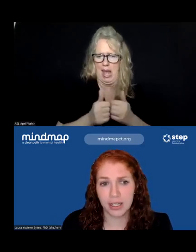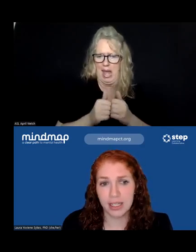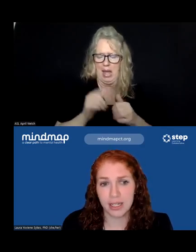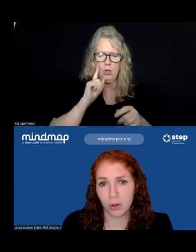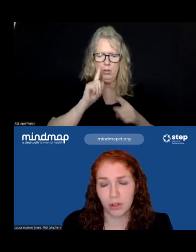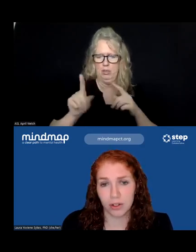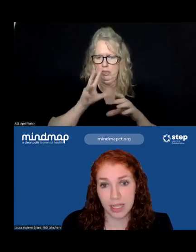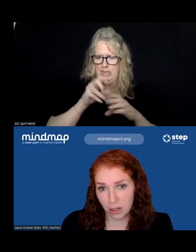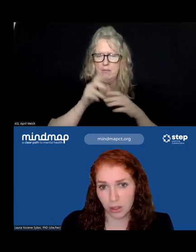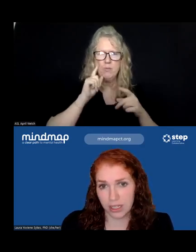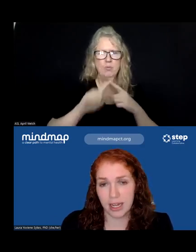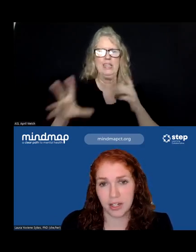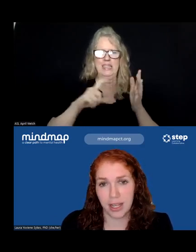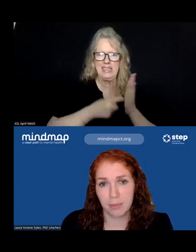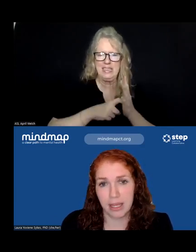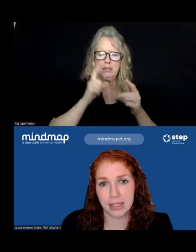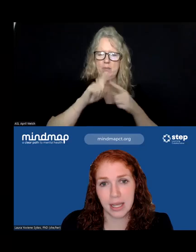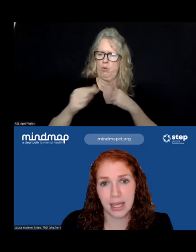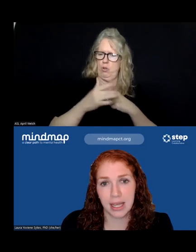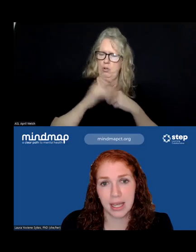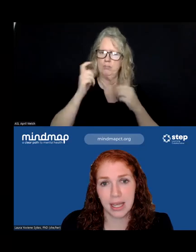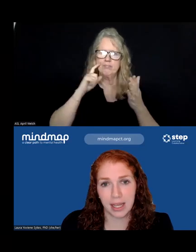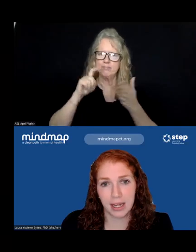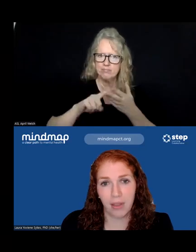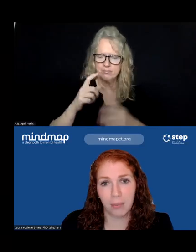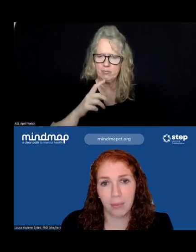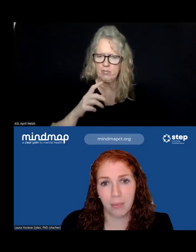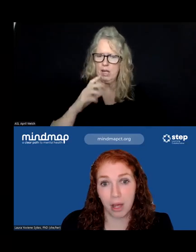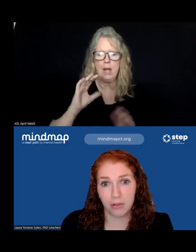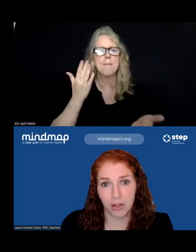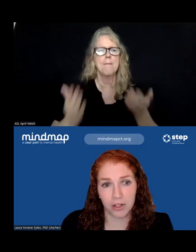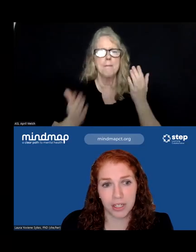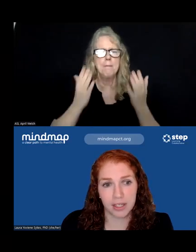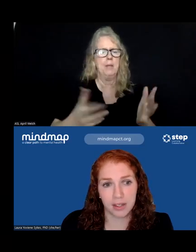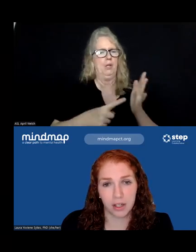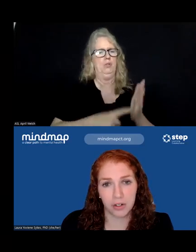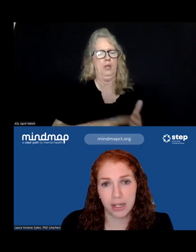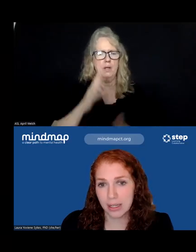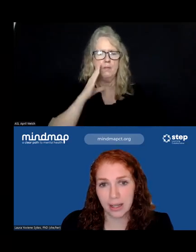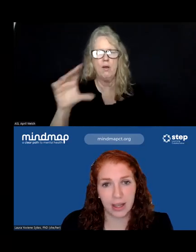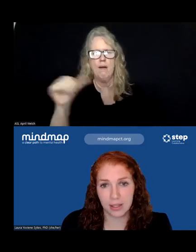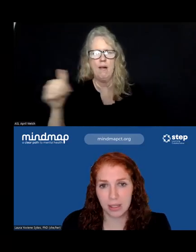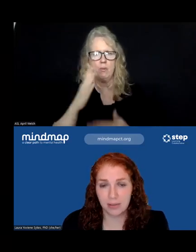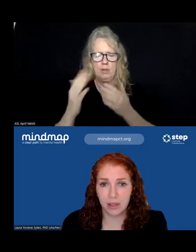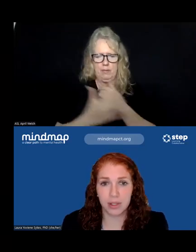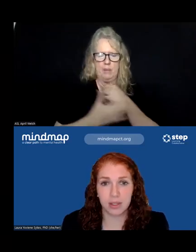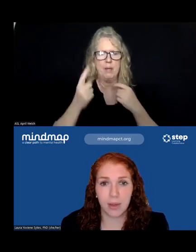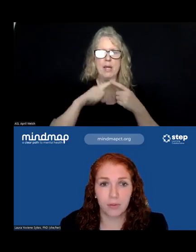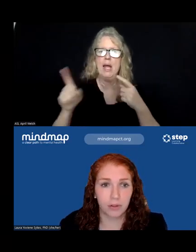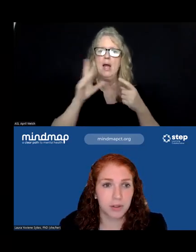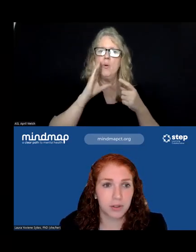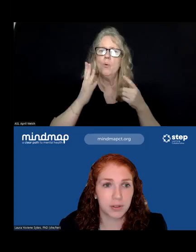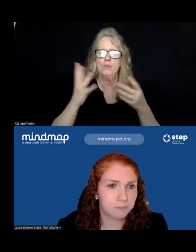engaging key stakeholders in early detection campaigns in Connecticut and how that might be a model for other states in the country. And lastly, be leaving you with